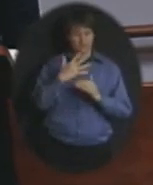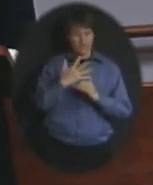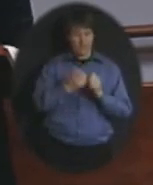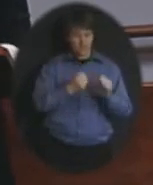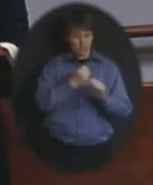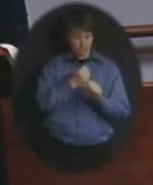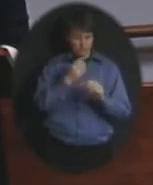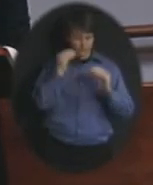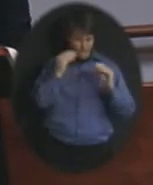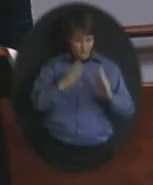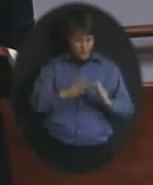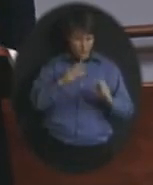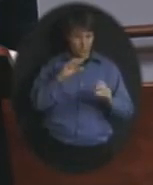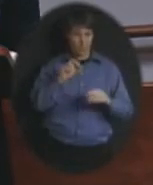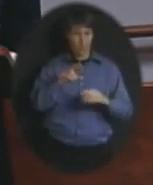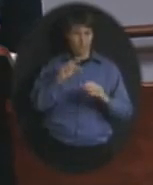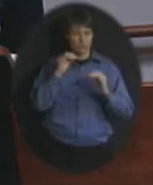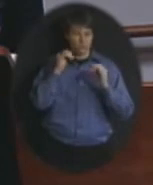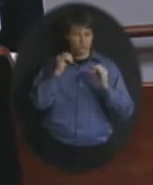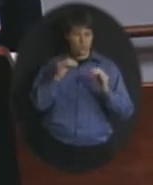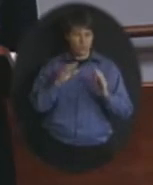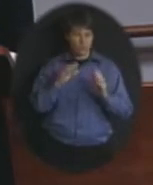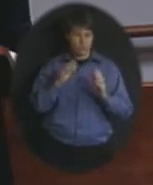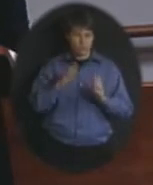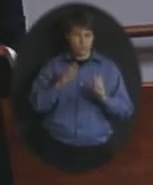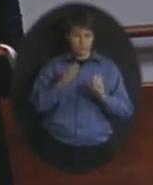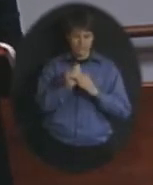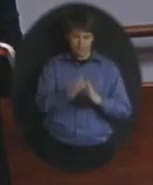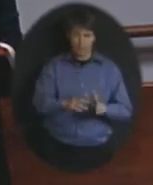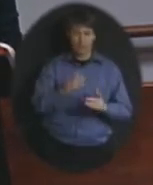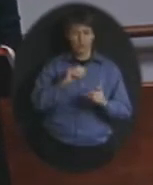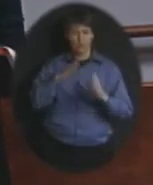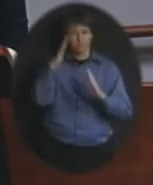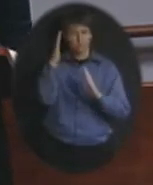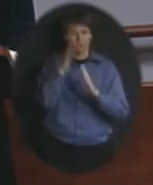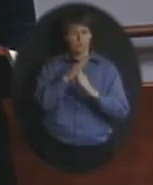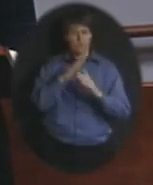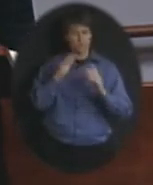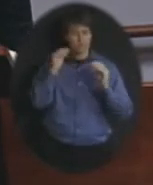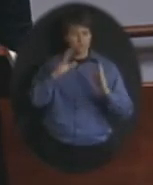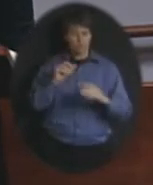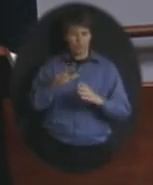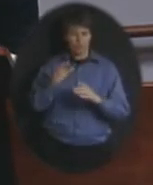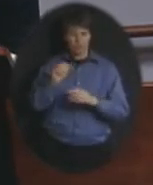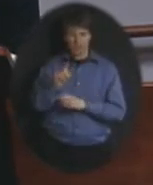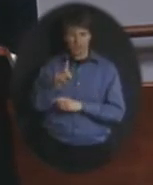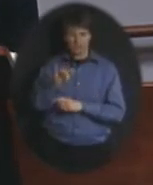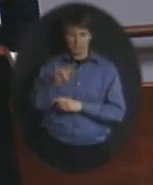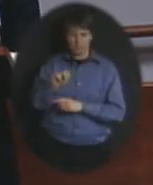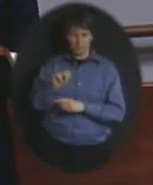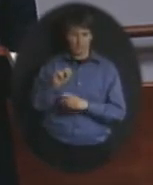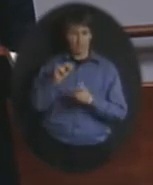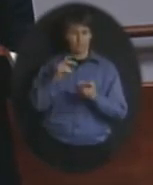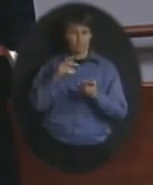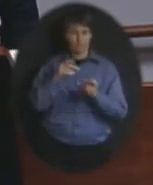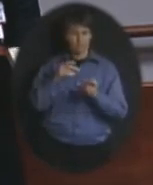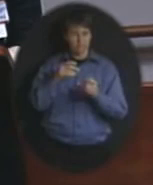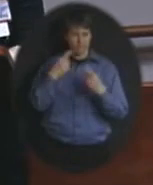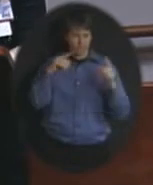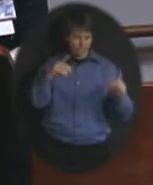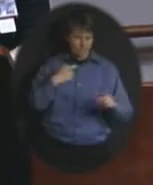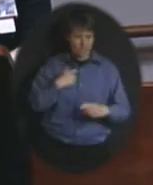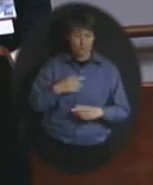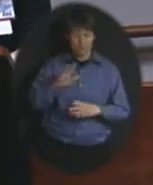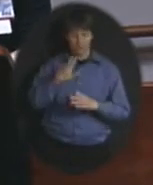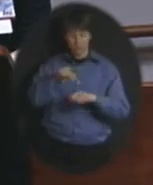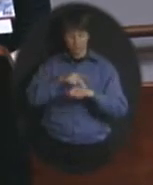as a teacher or instructional leader and have exemplified teaching or administrative effectiveness. Her principal, Jim Brockway, described Julie as someone who